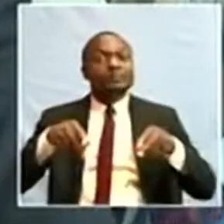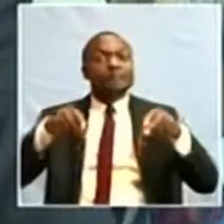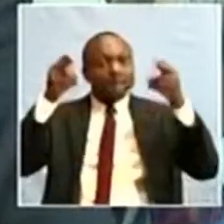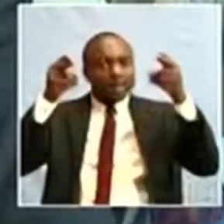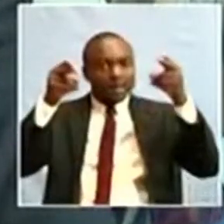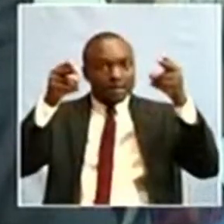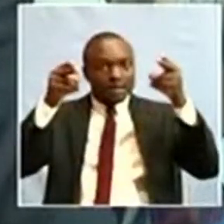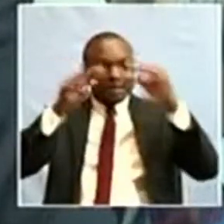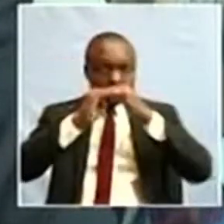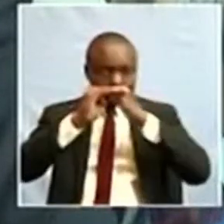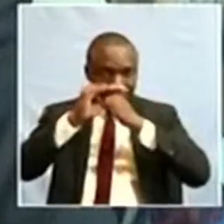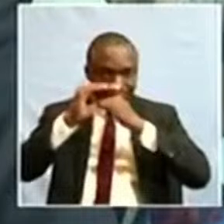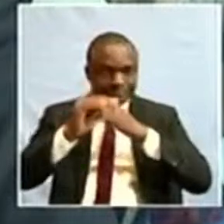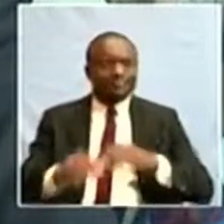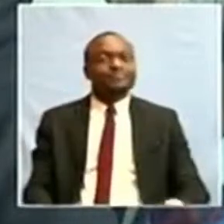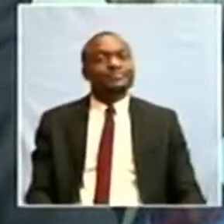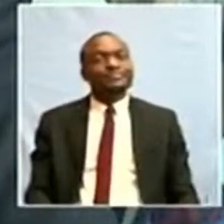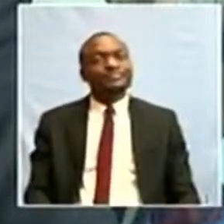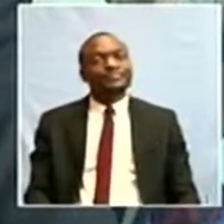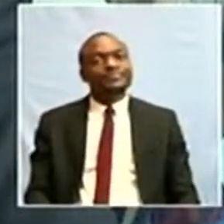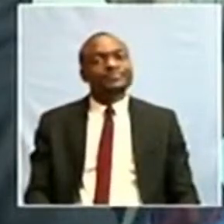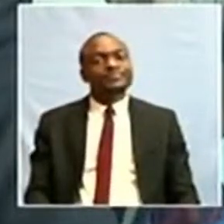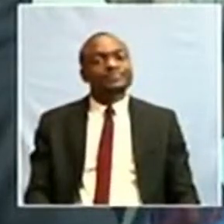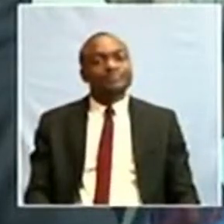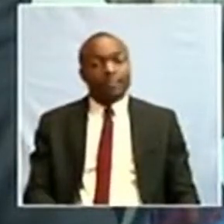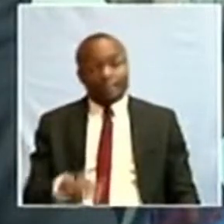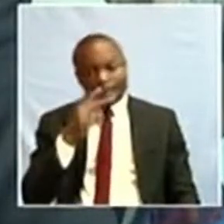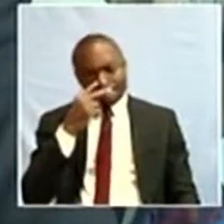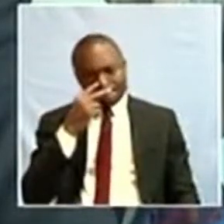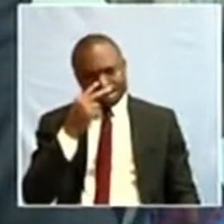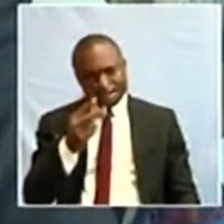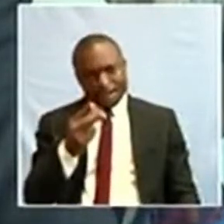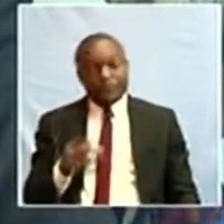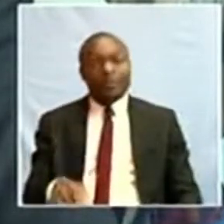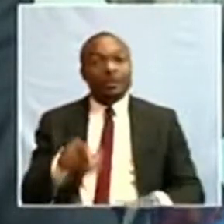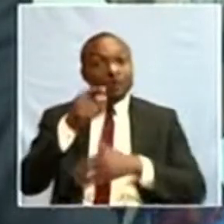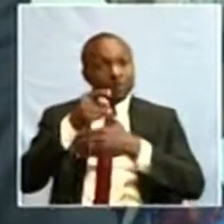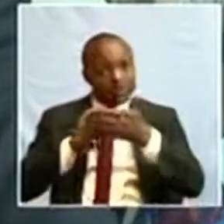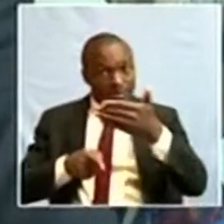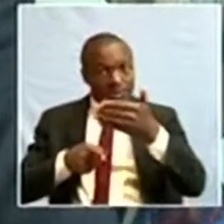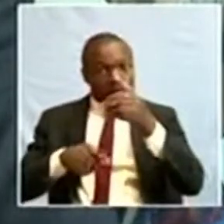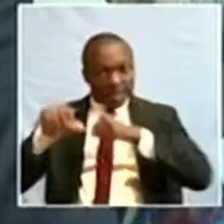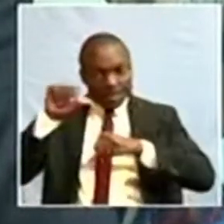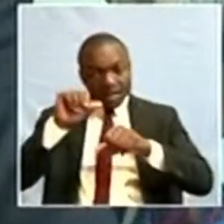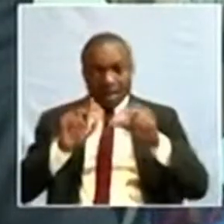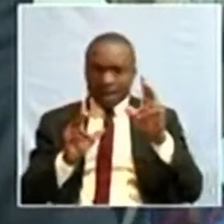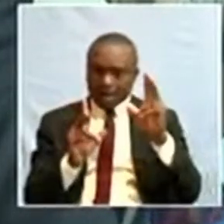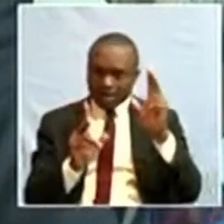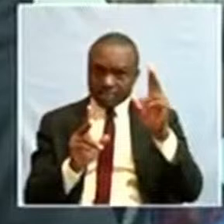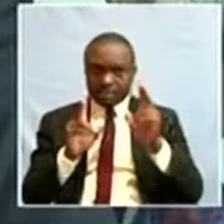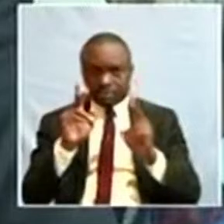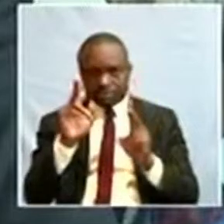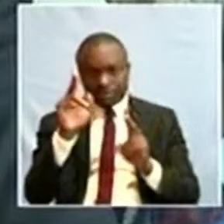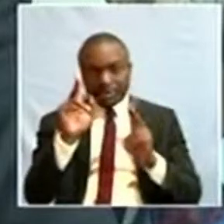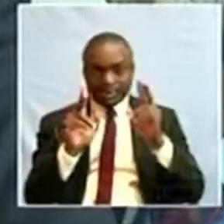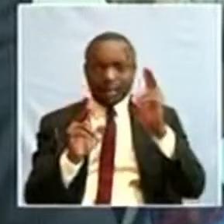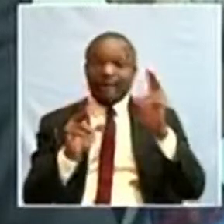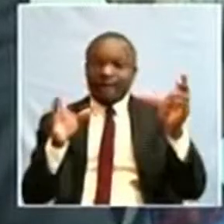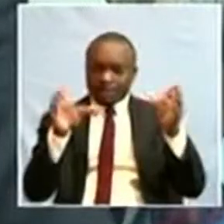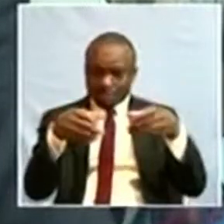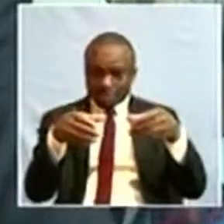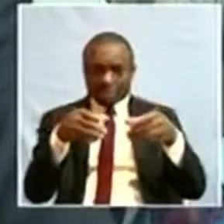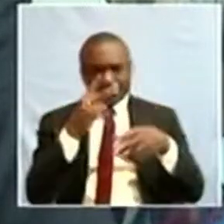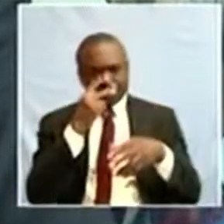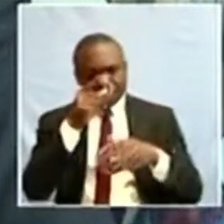scale. And then also, when we look at what the editing committee does, is look at